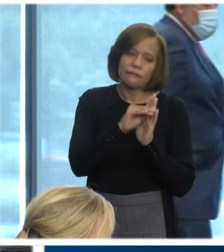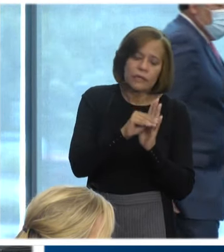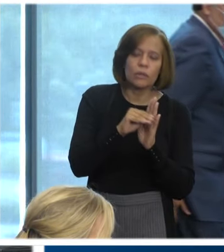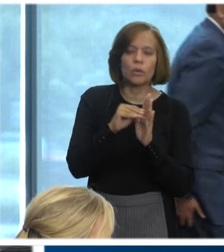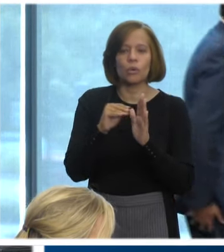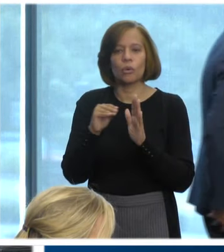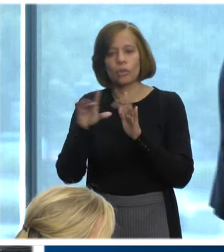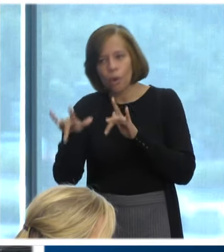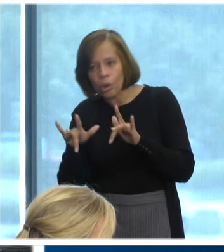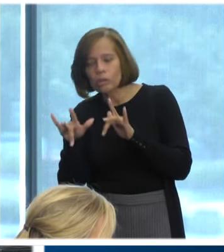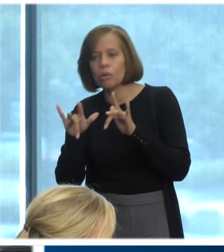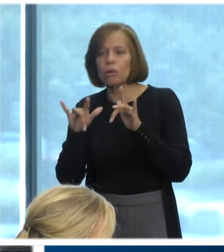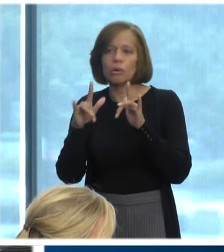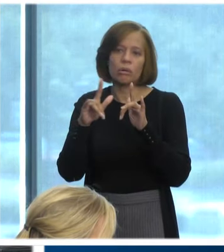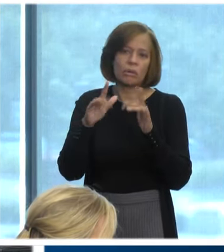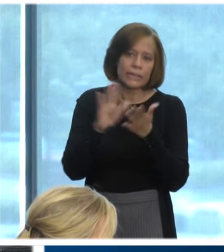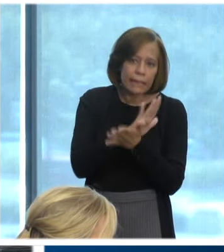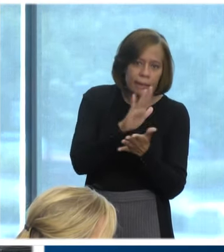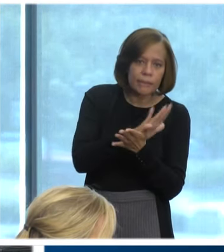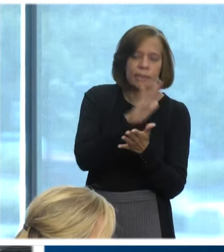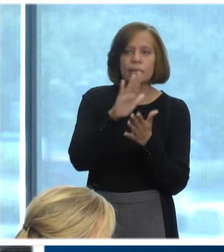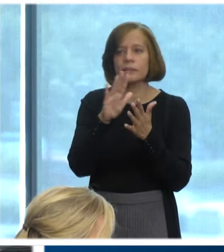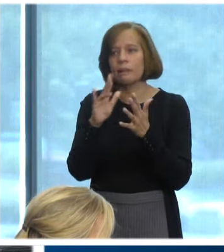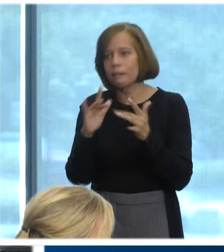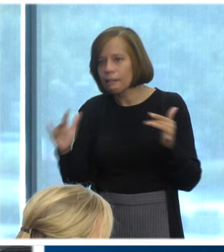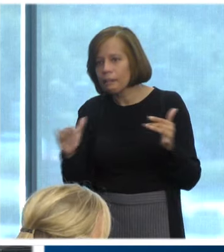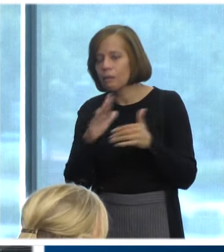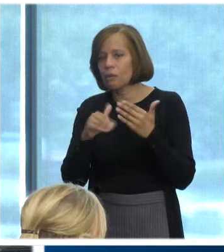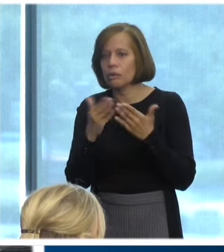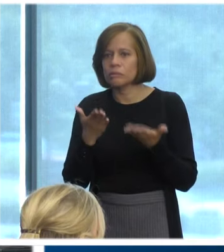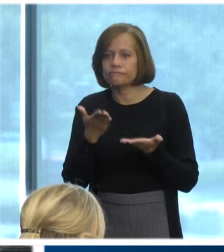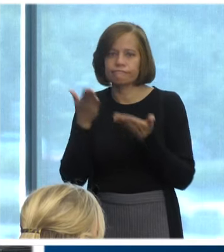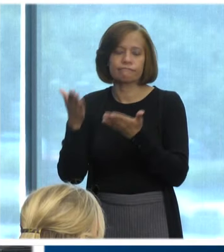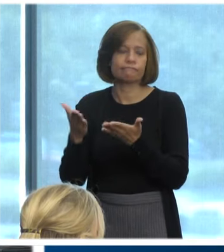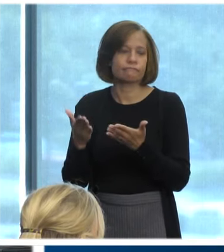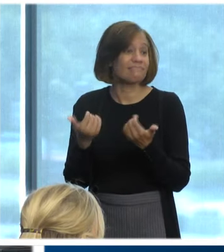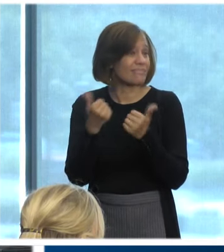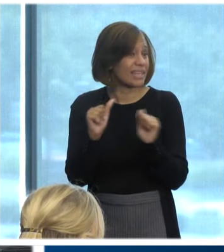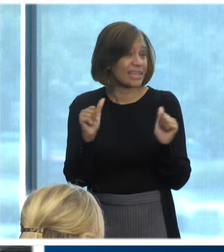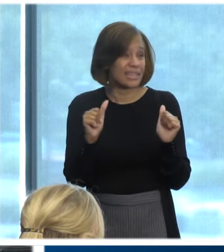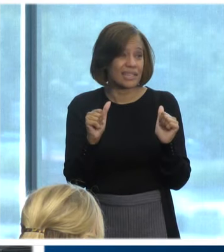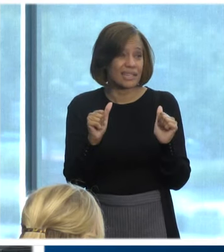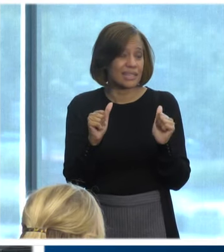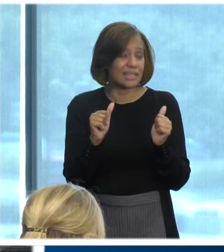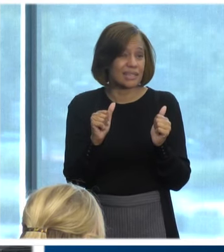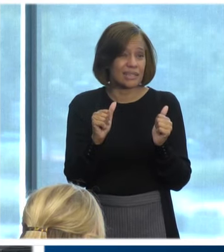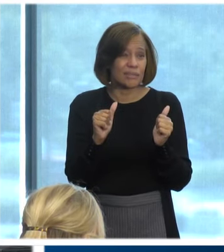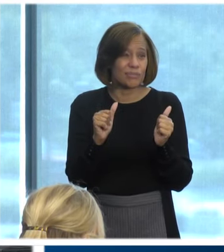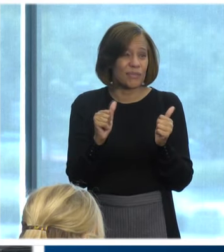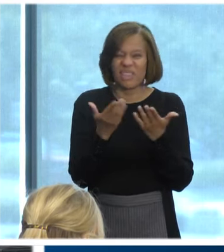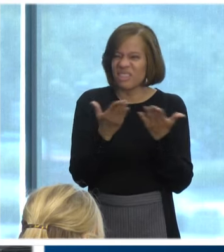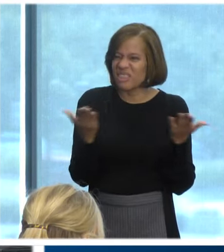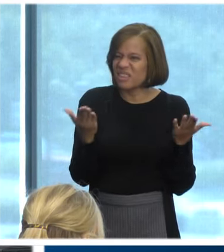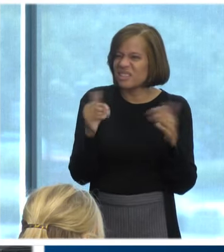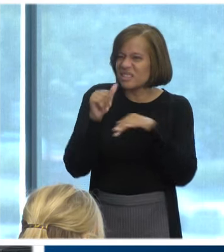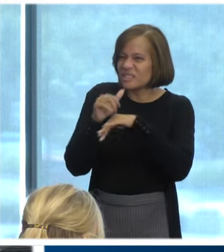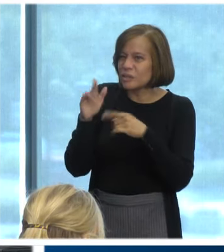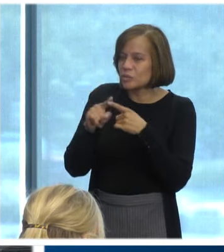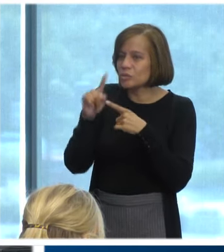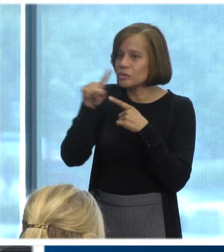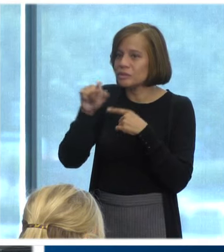audio recordings, all of the documentation that's been provided to you, are there going to be any charges placed or things sent to Zach